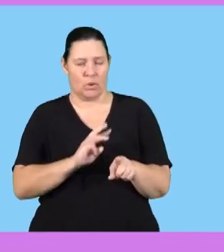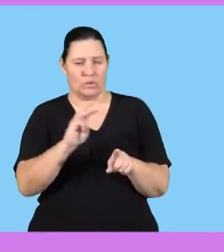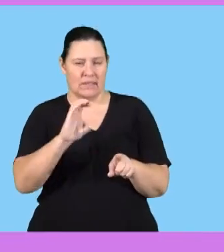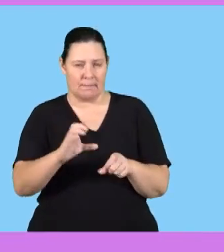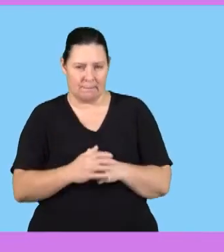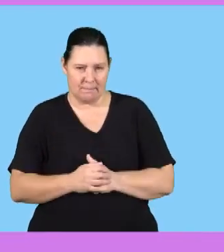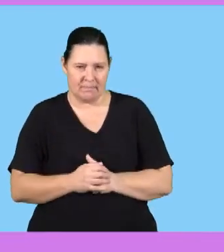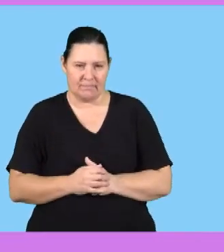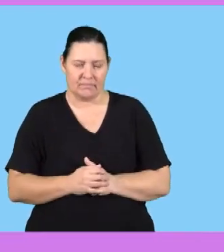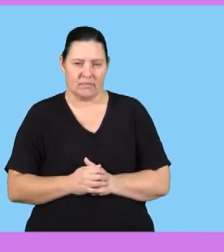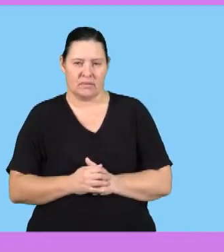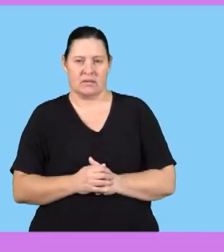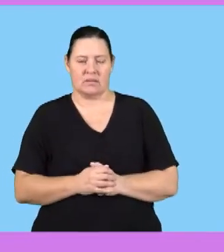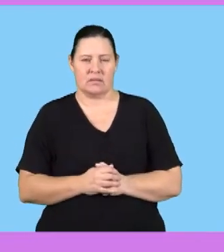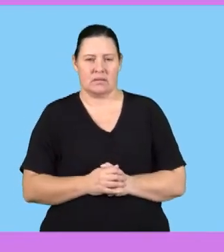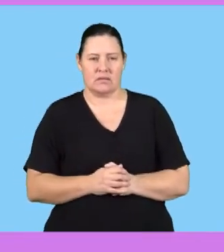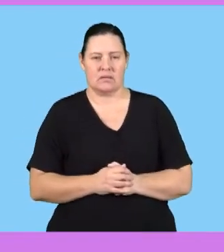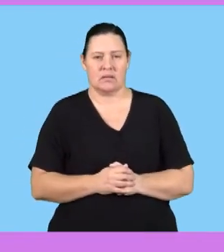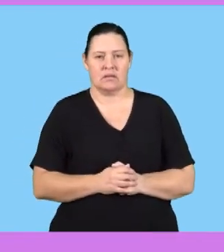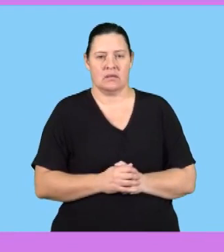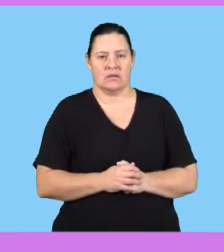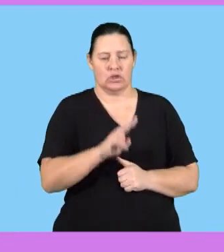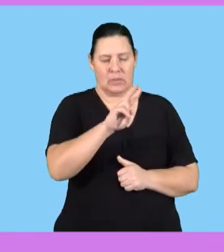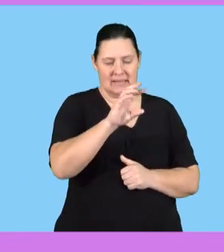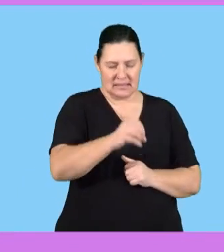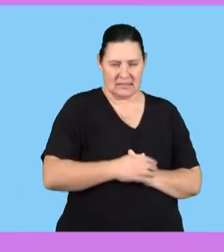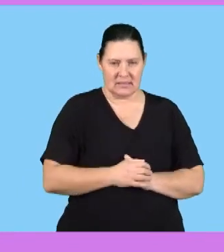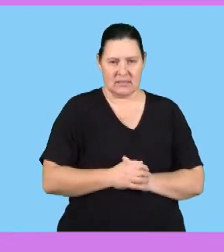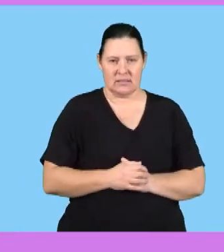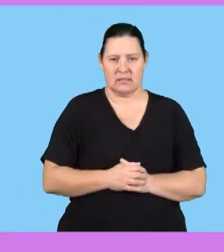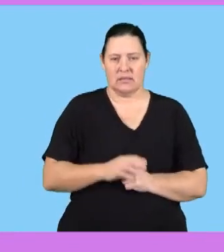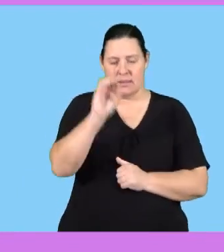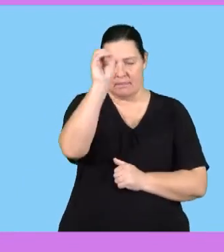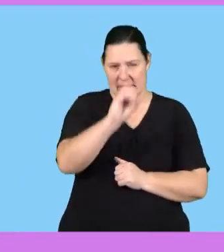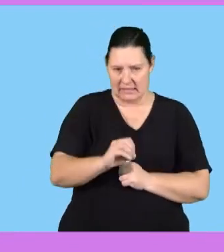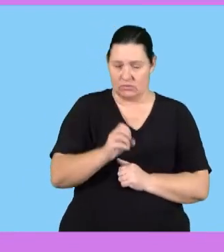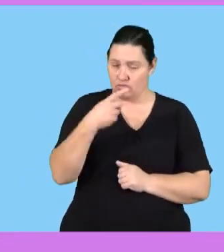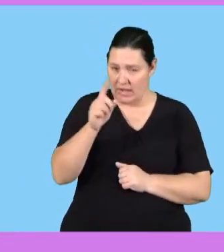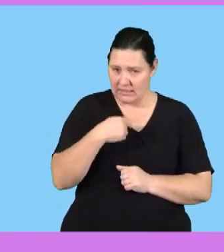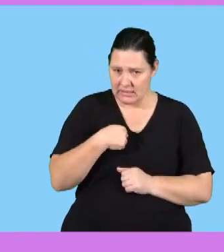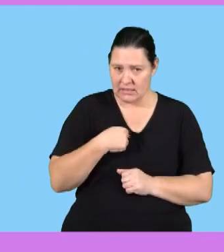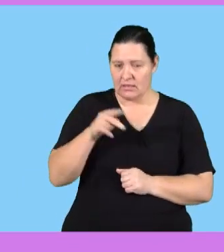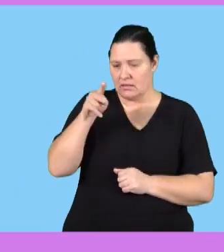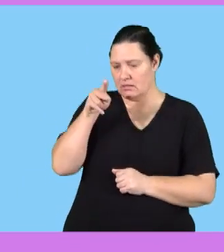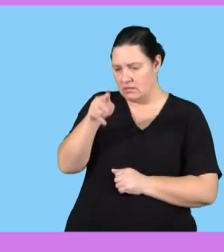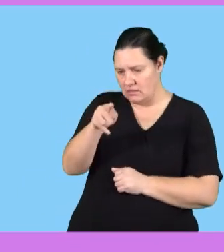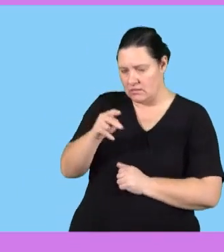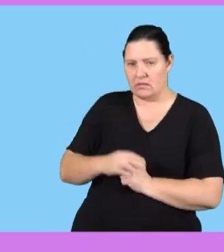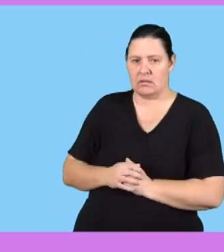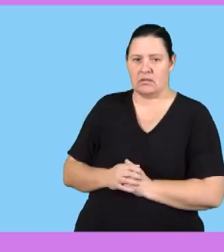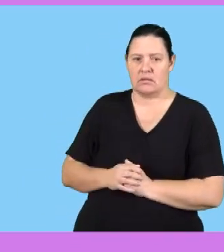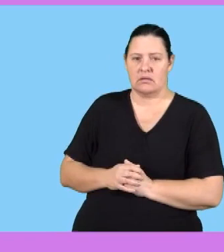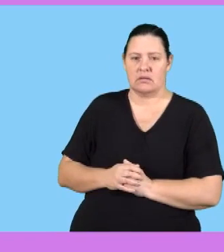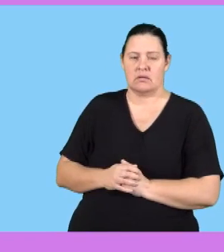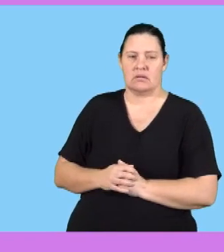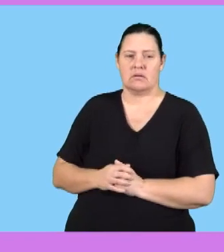here's the Western Cape. All right, so visitors from the Western Cape is 20%. Right, we agree. And now I'm going to